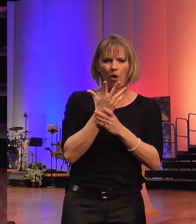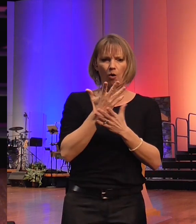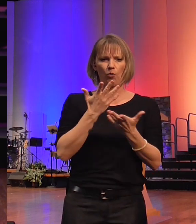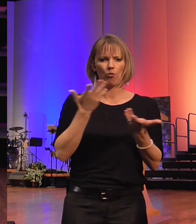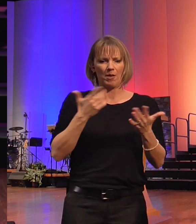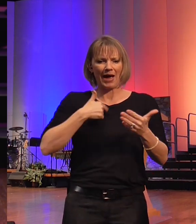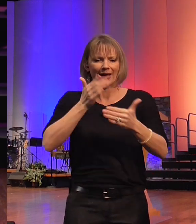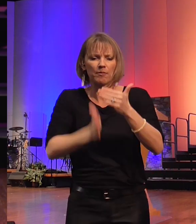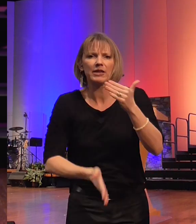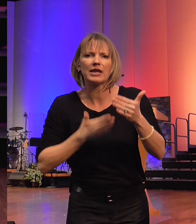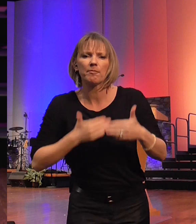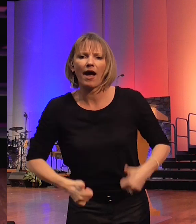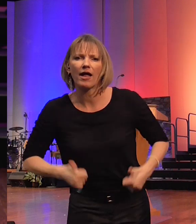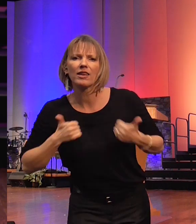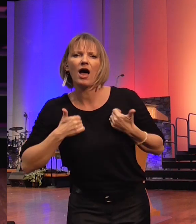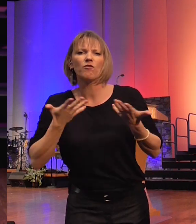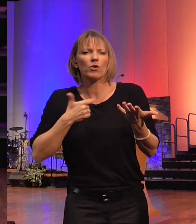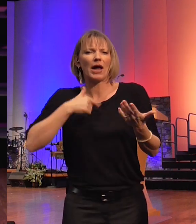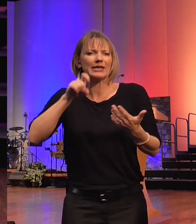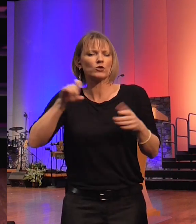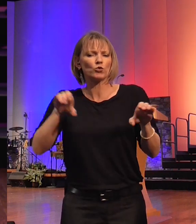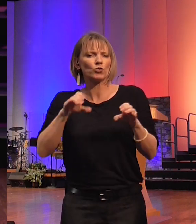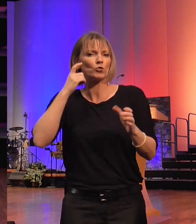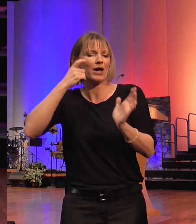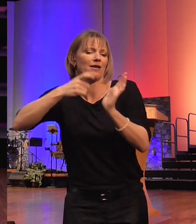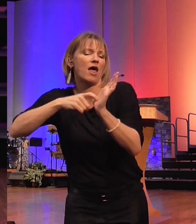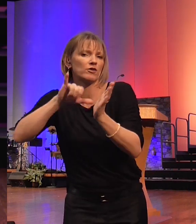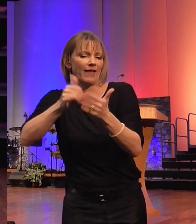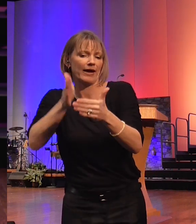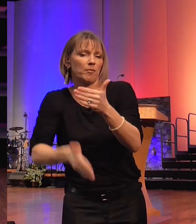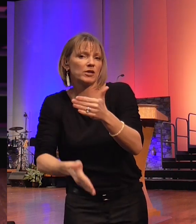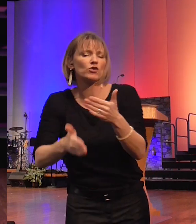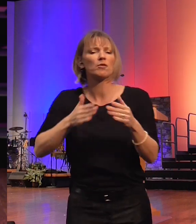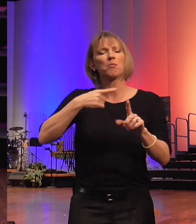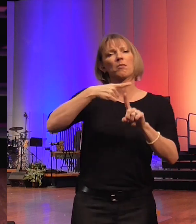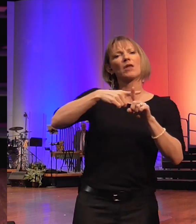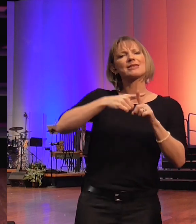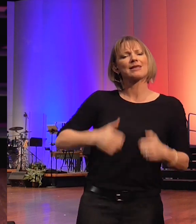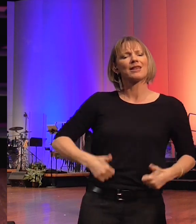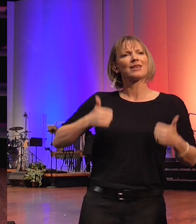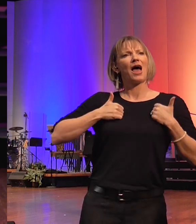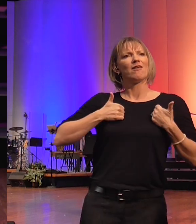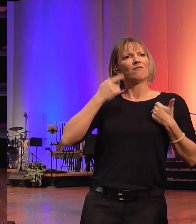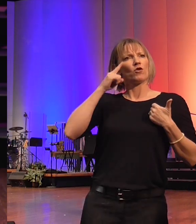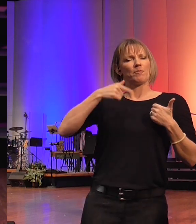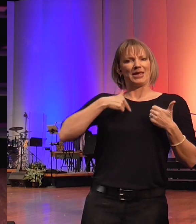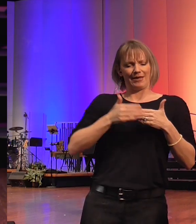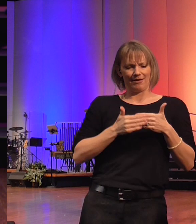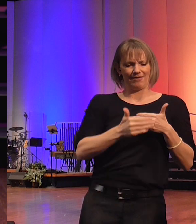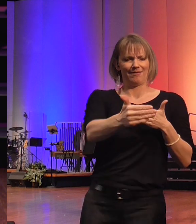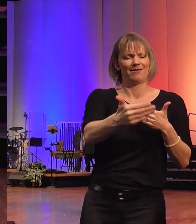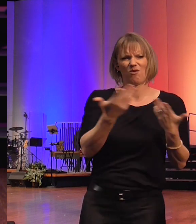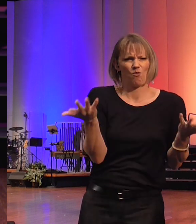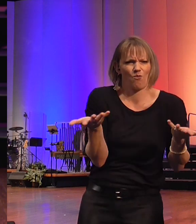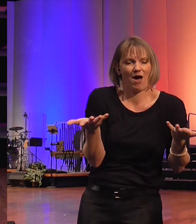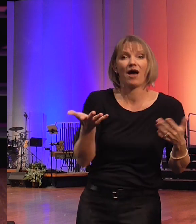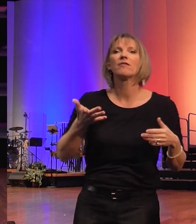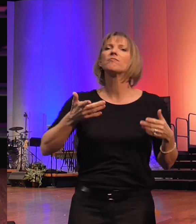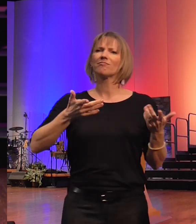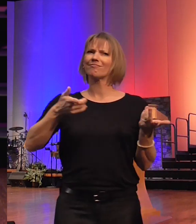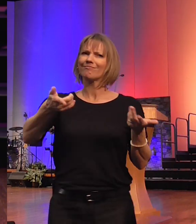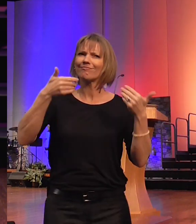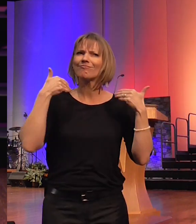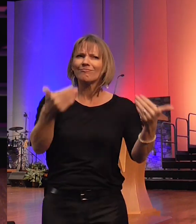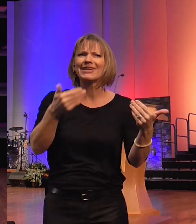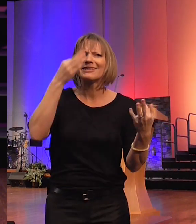right now? What do I need to do to acknowledge that? And what does life have in store for me? So I invite you to think about that, and you'll find here at Mile